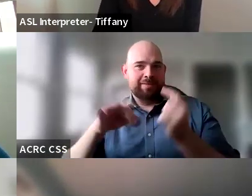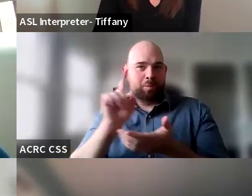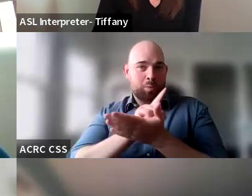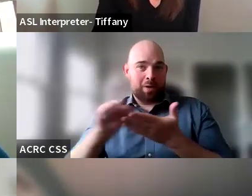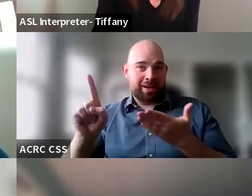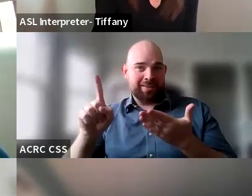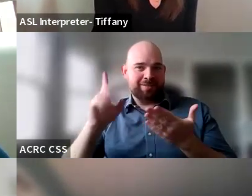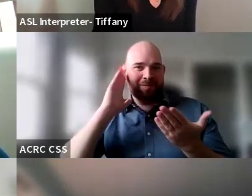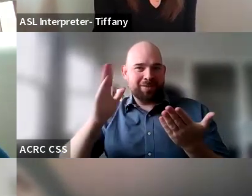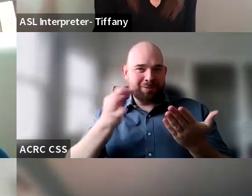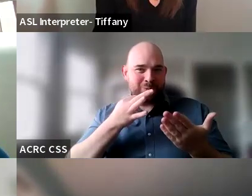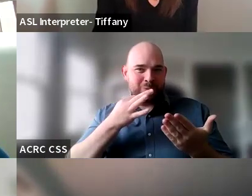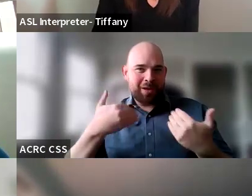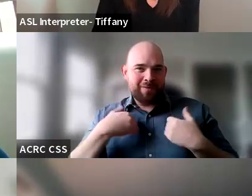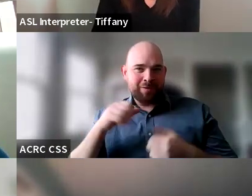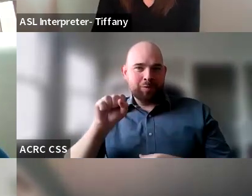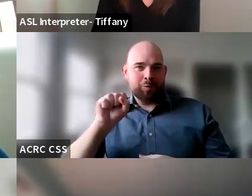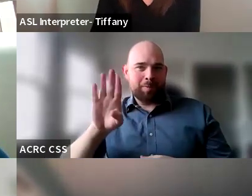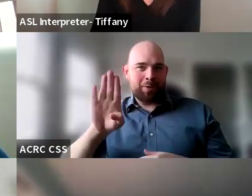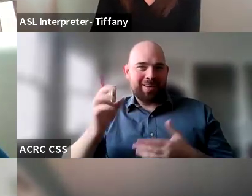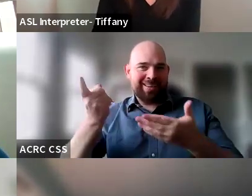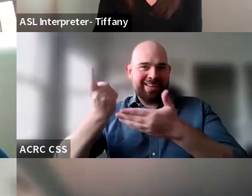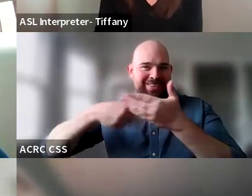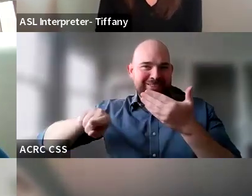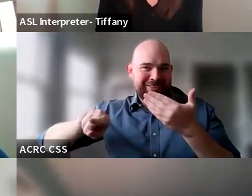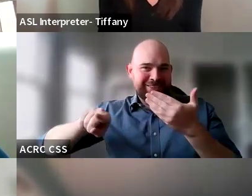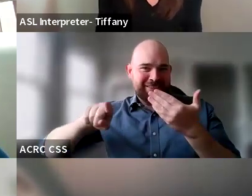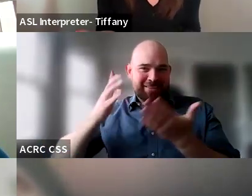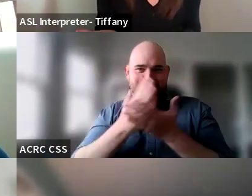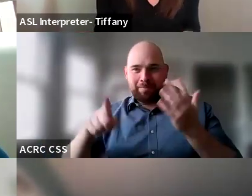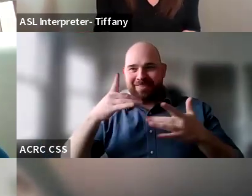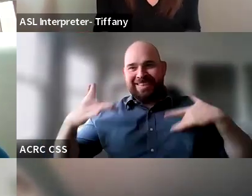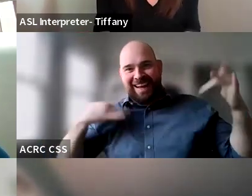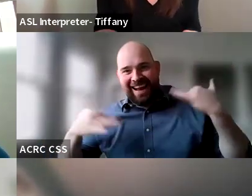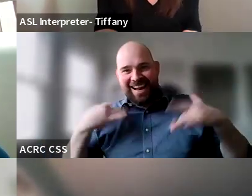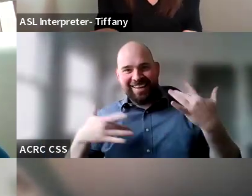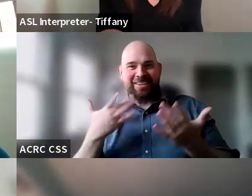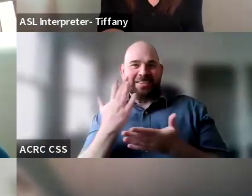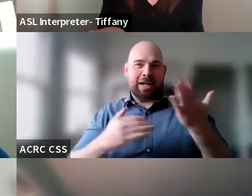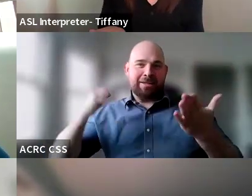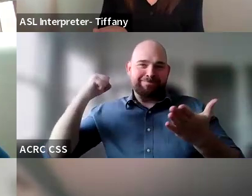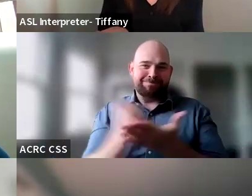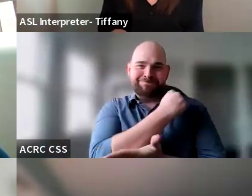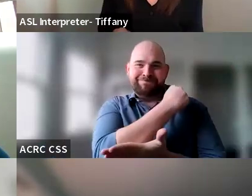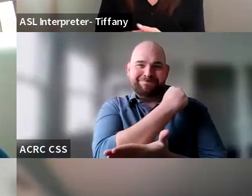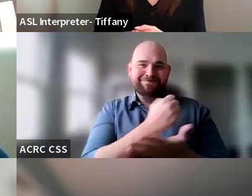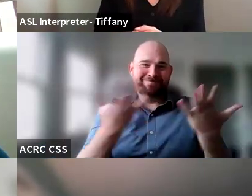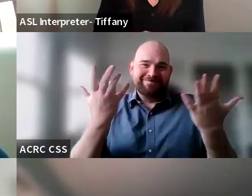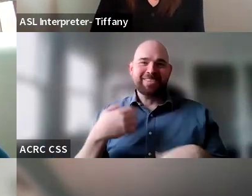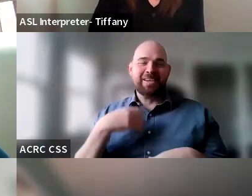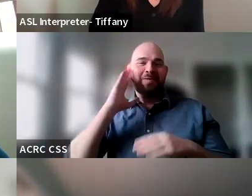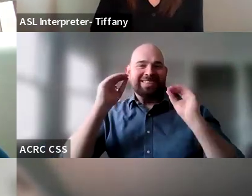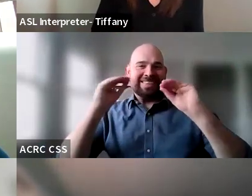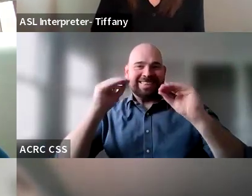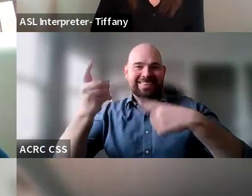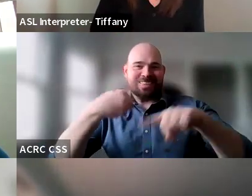so today's sign of the week, we're going to have the Super Bowl. It's happening next week. So hopefully some of you are excited